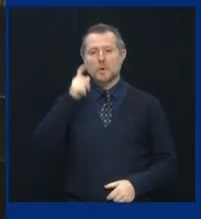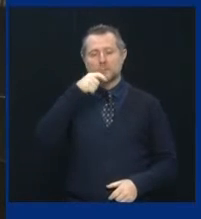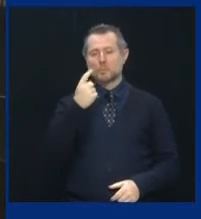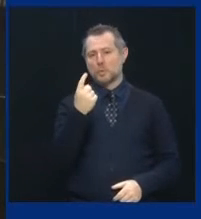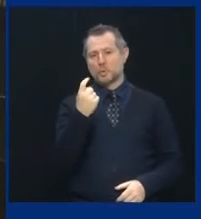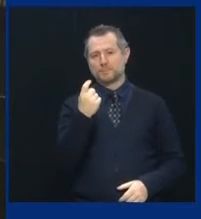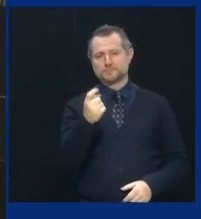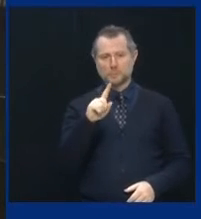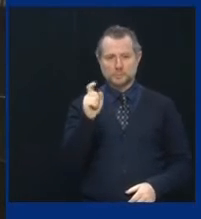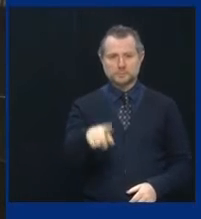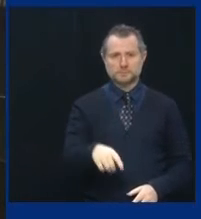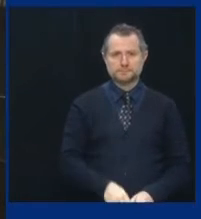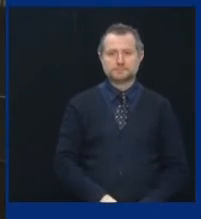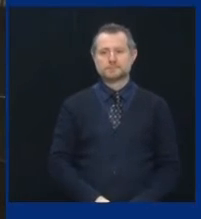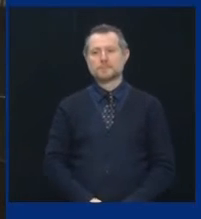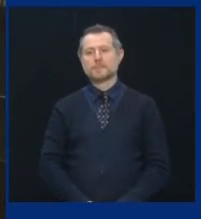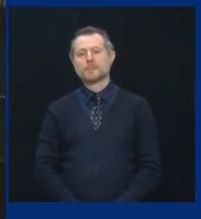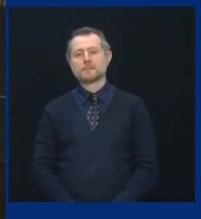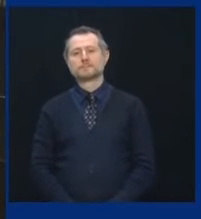question.